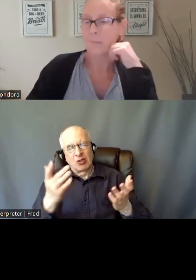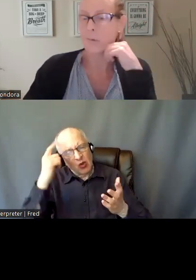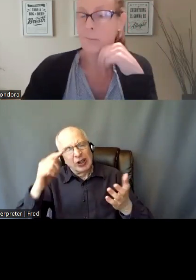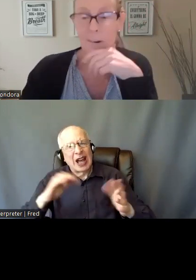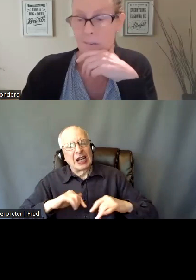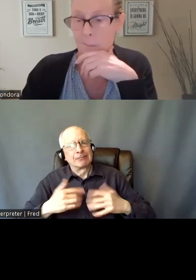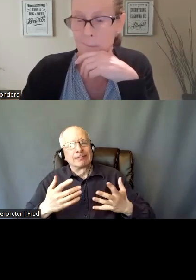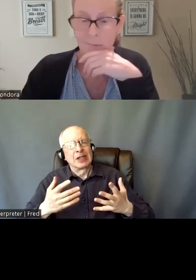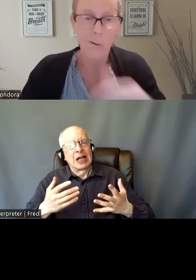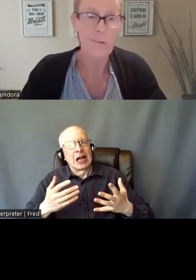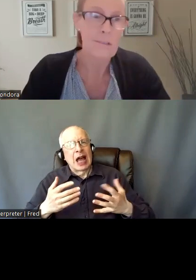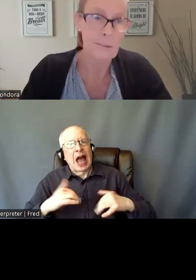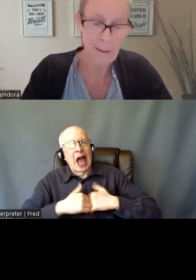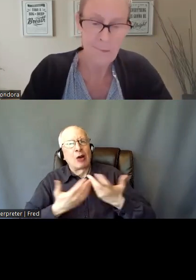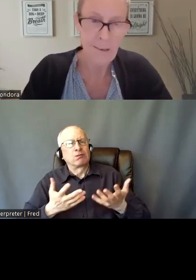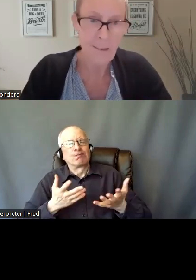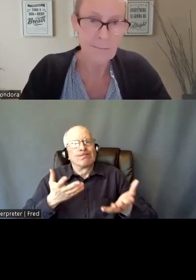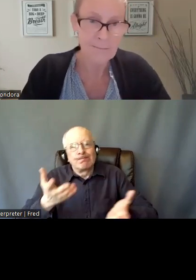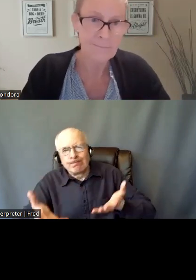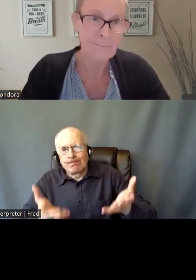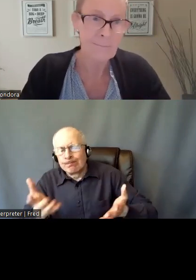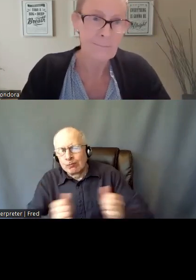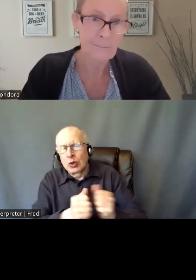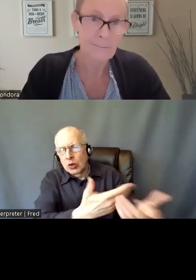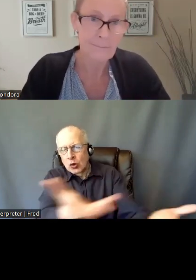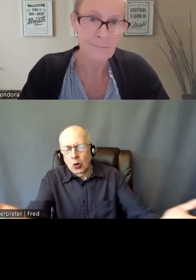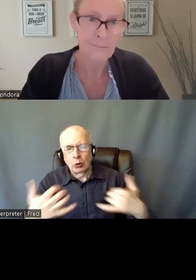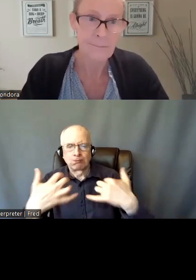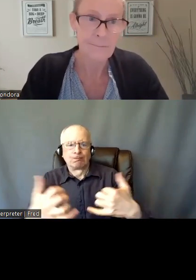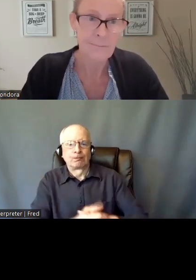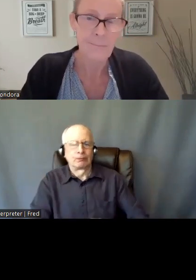framing some of the remarks as we move forward. So let me